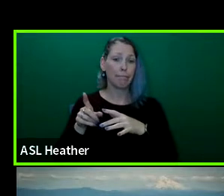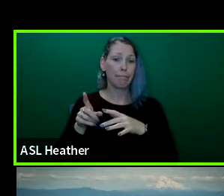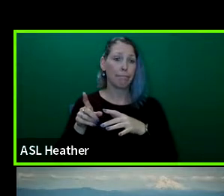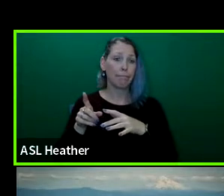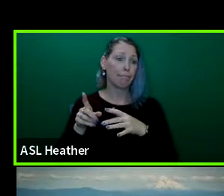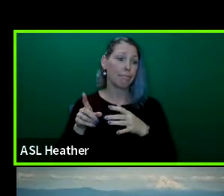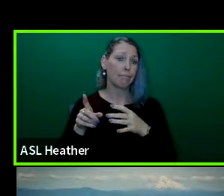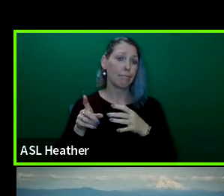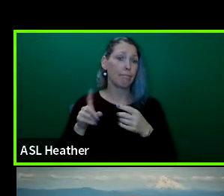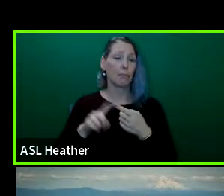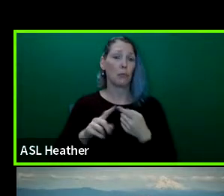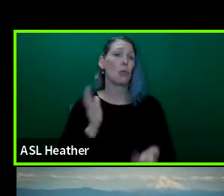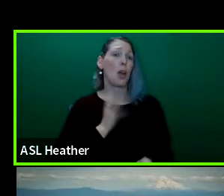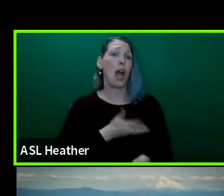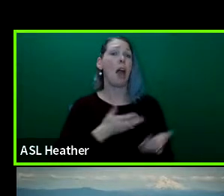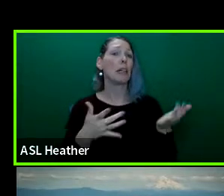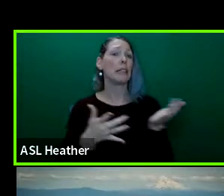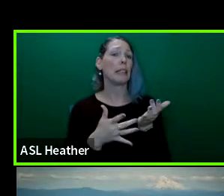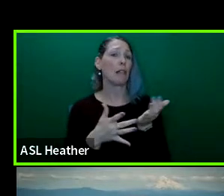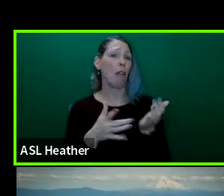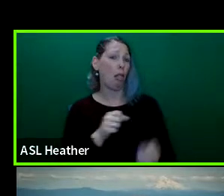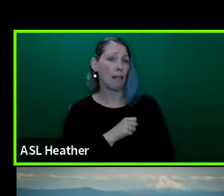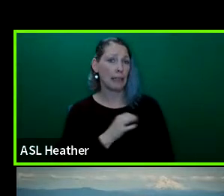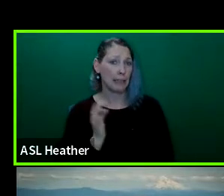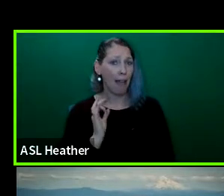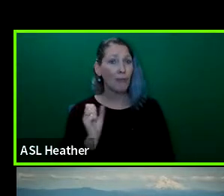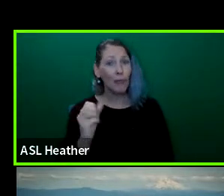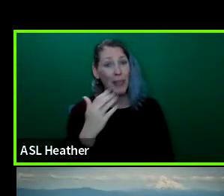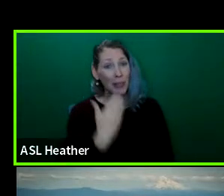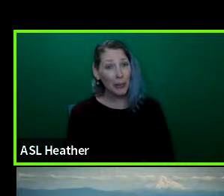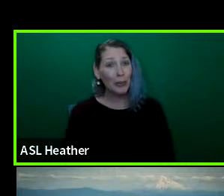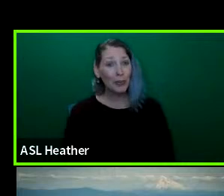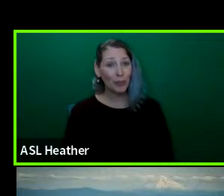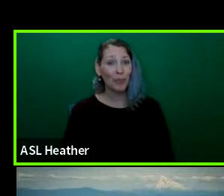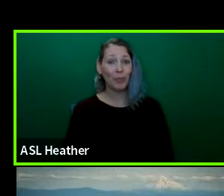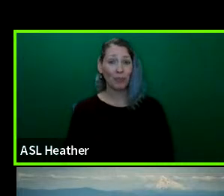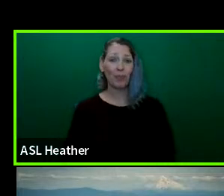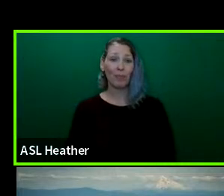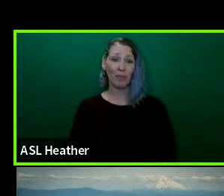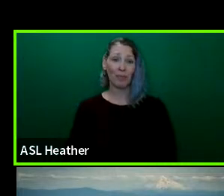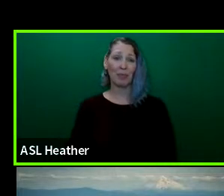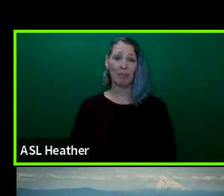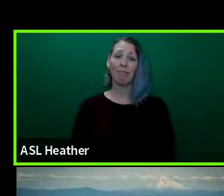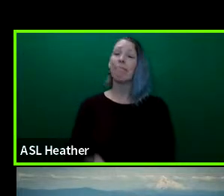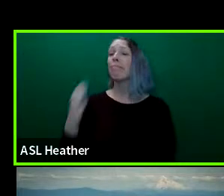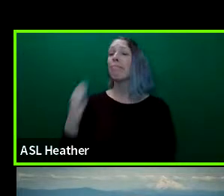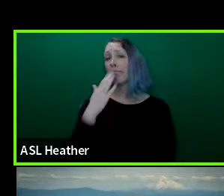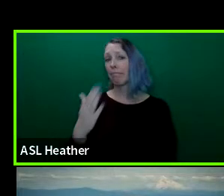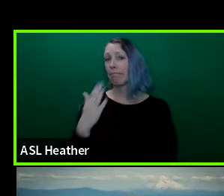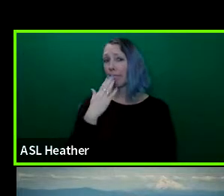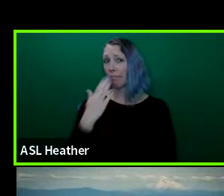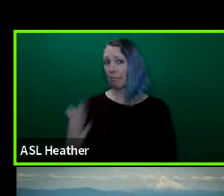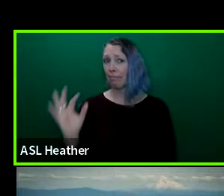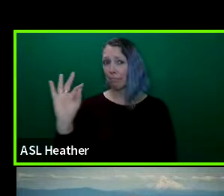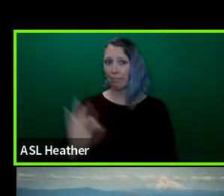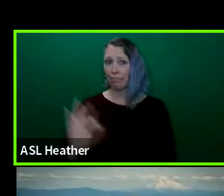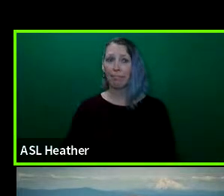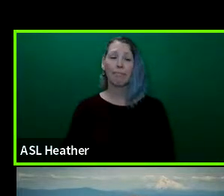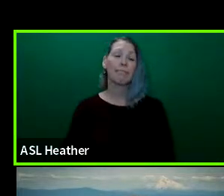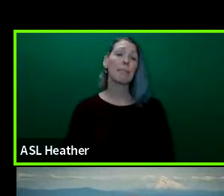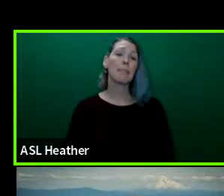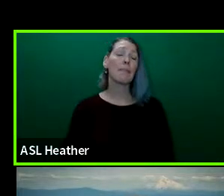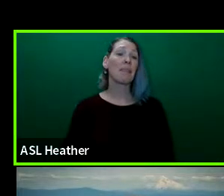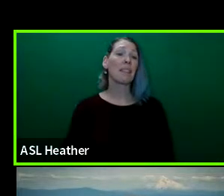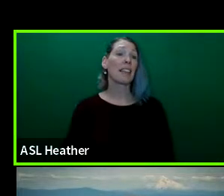to our technical staff. So thank you. Thank you so much. And